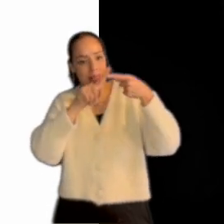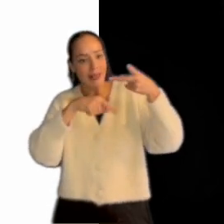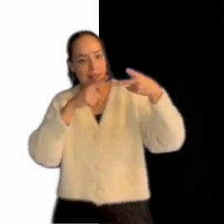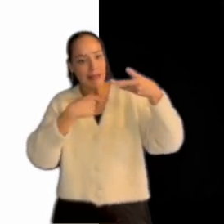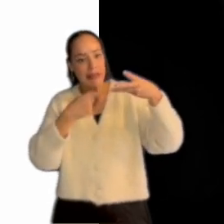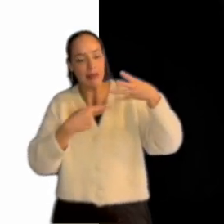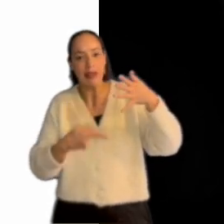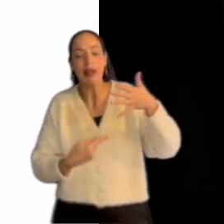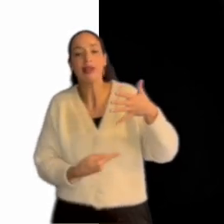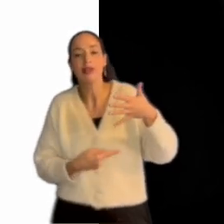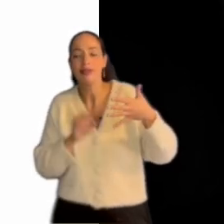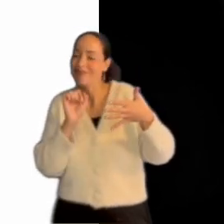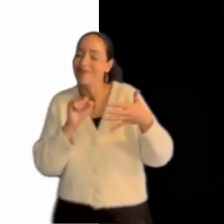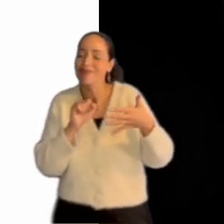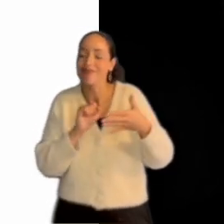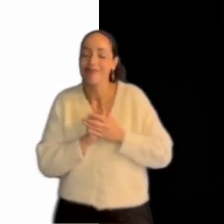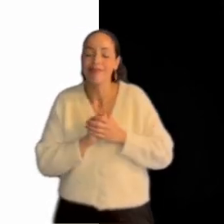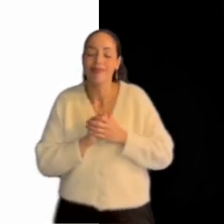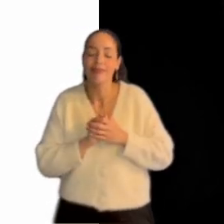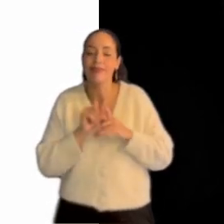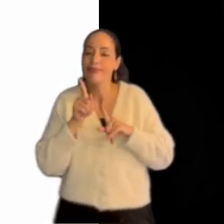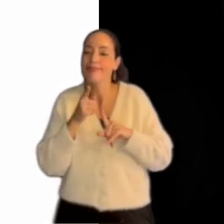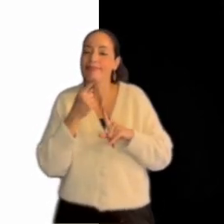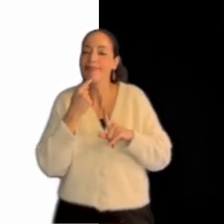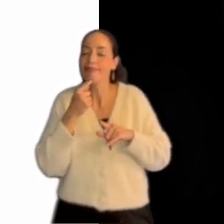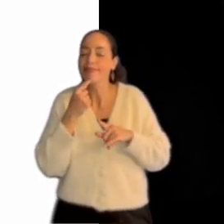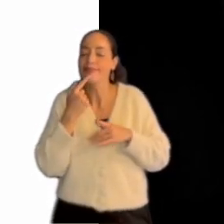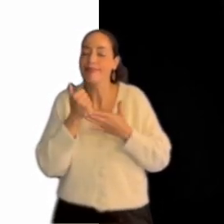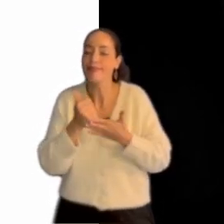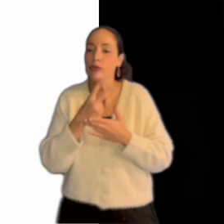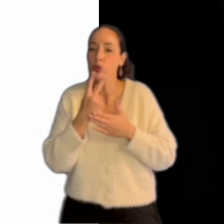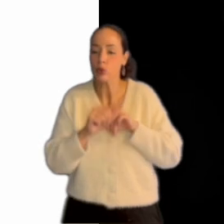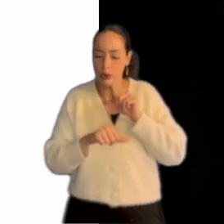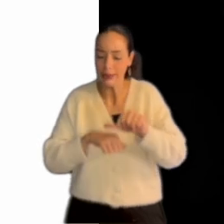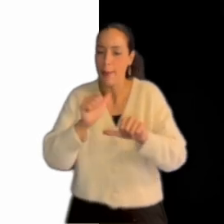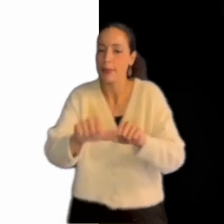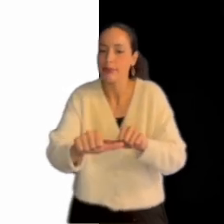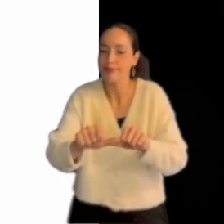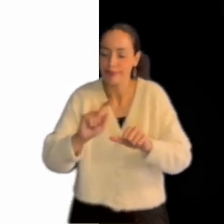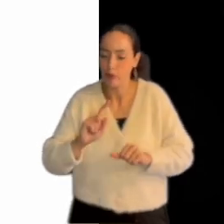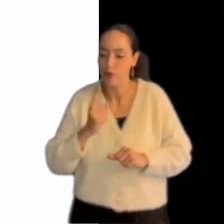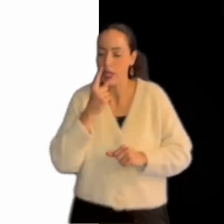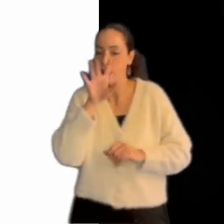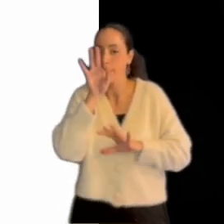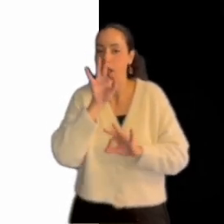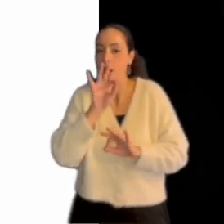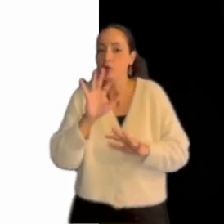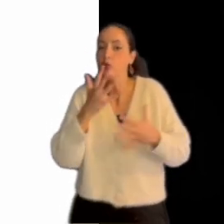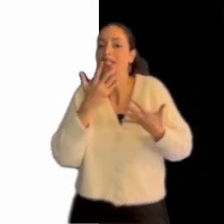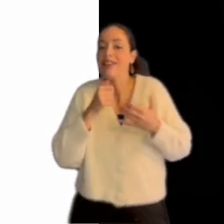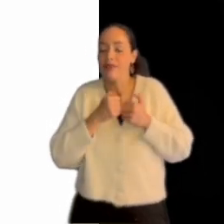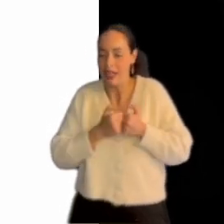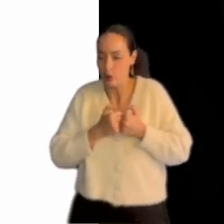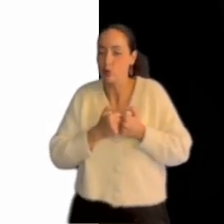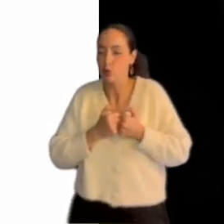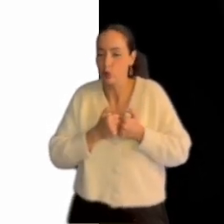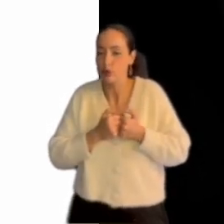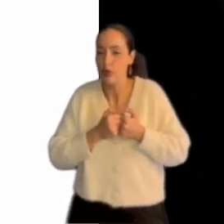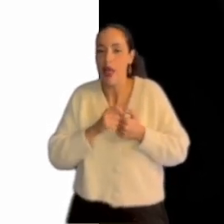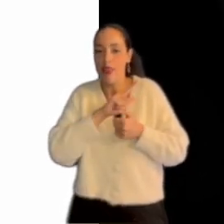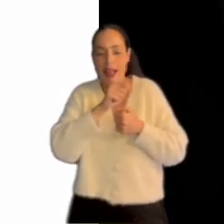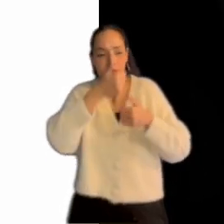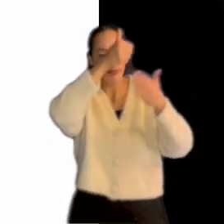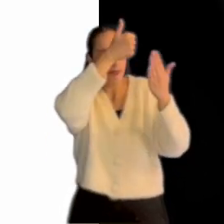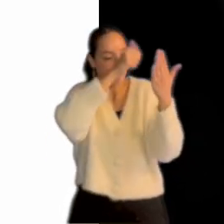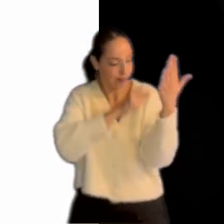allowing ourselves to select up to 10 values, and then once we have this list, she suggests exploring each value in more depth to see if it should claim